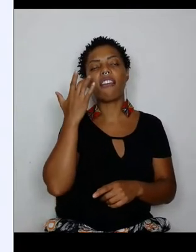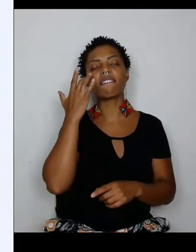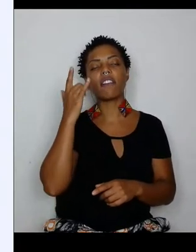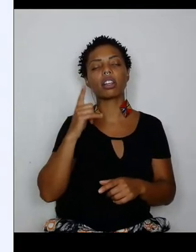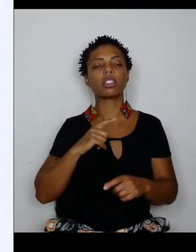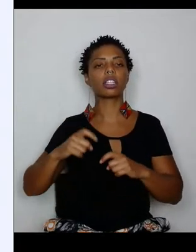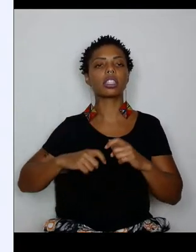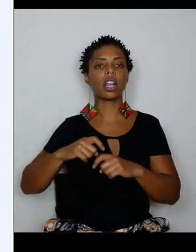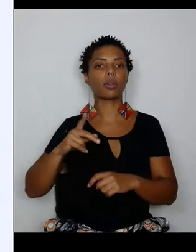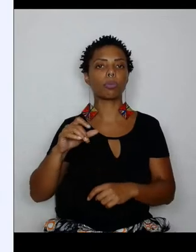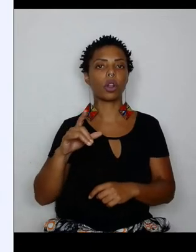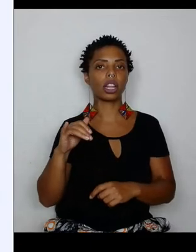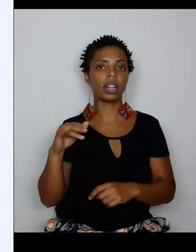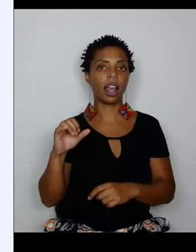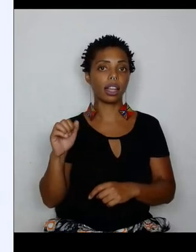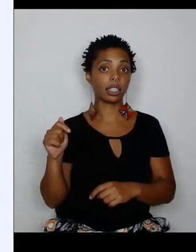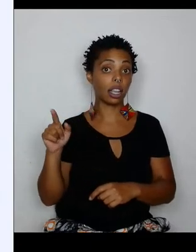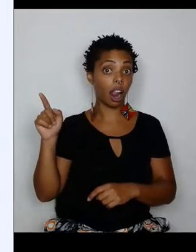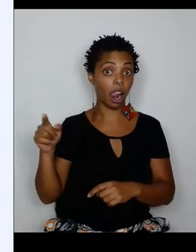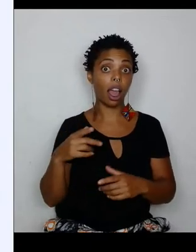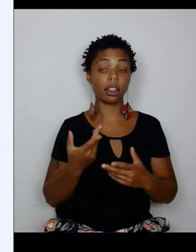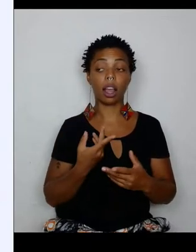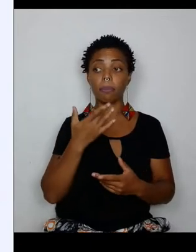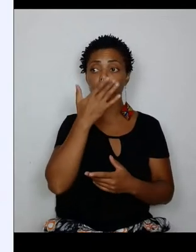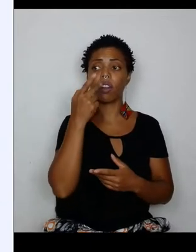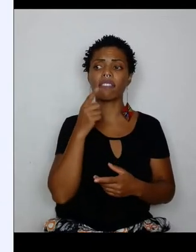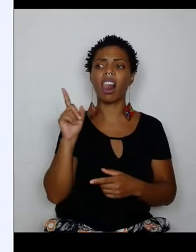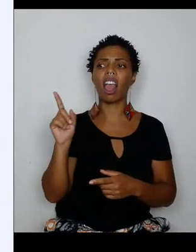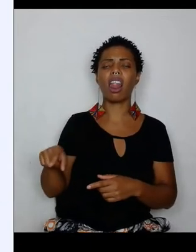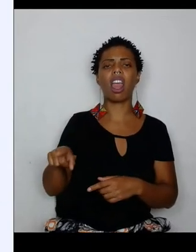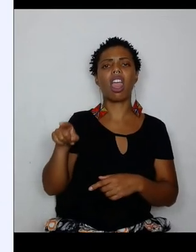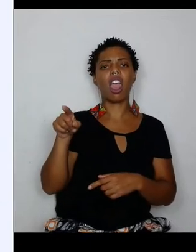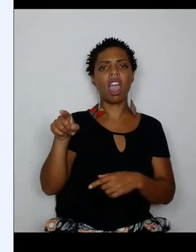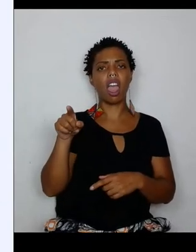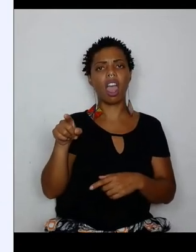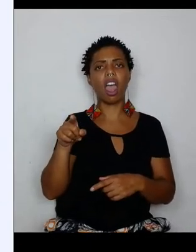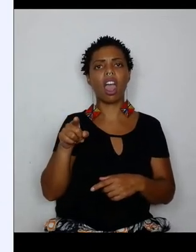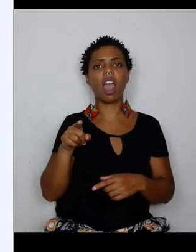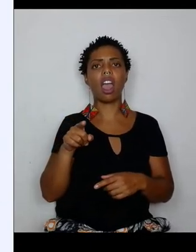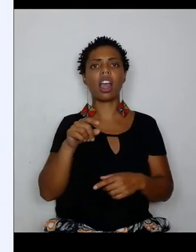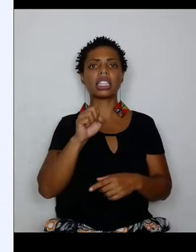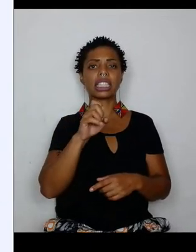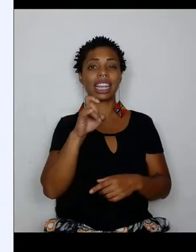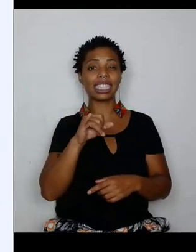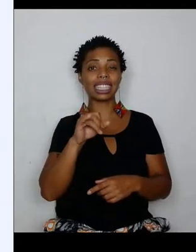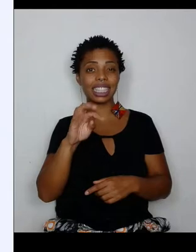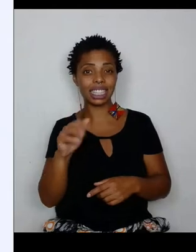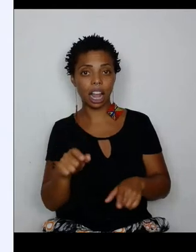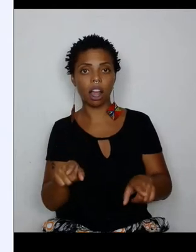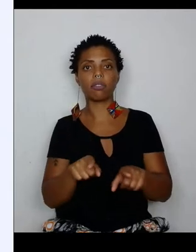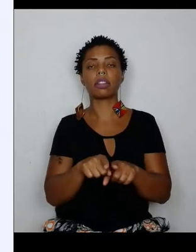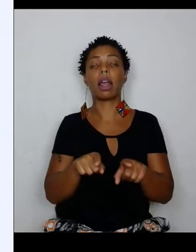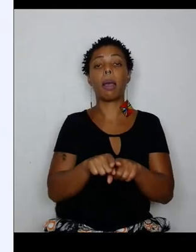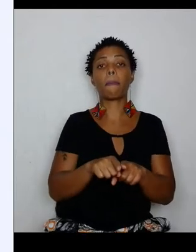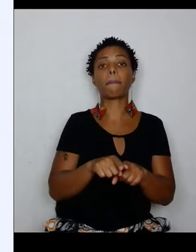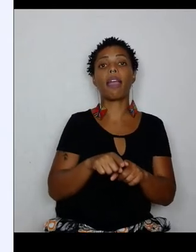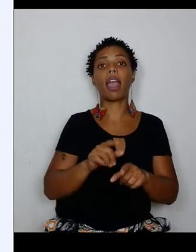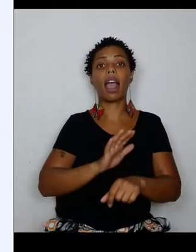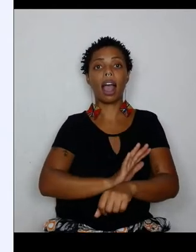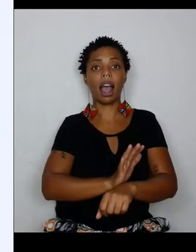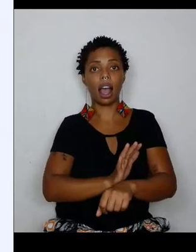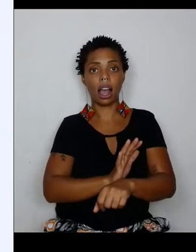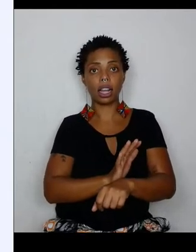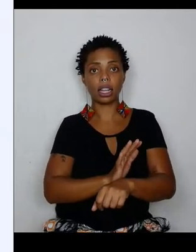defines him as sexist and racist and is indeed central to that part of his identity that constituted him as a